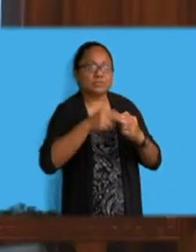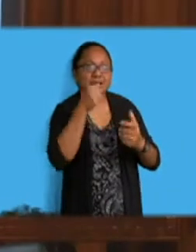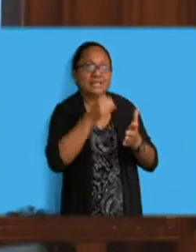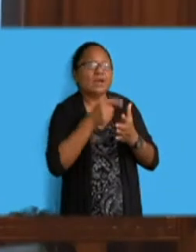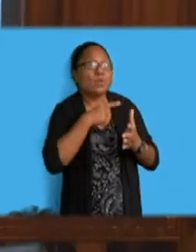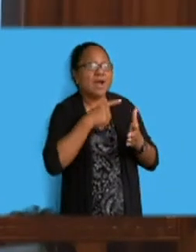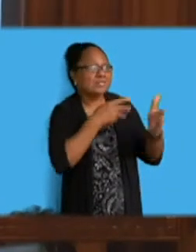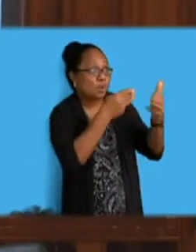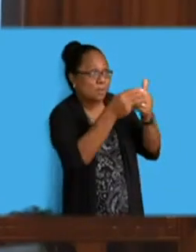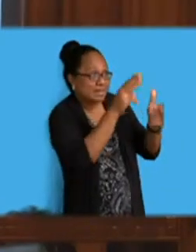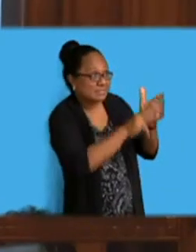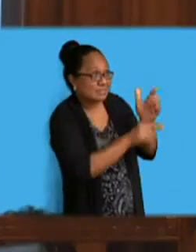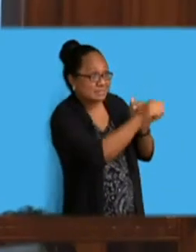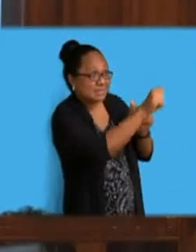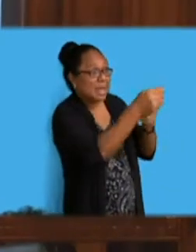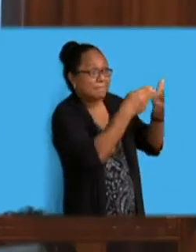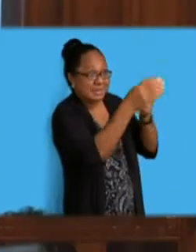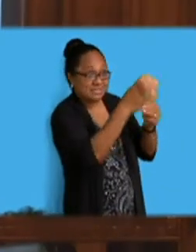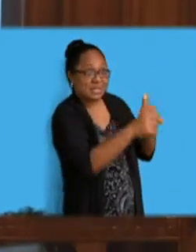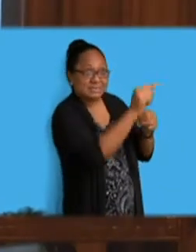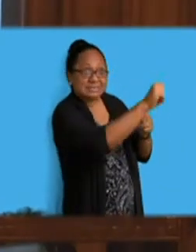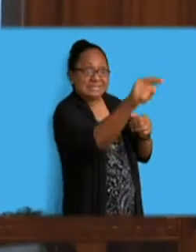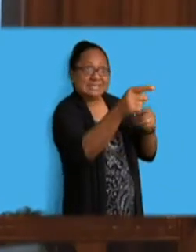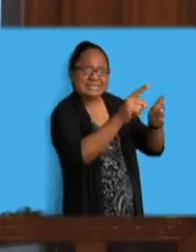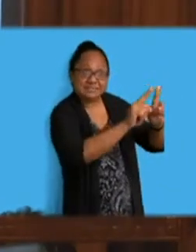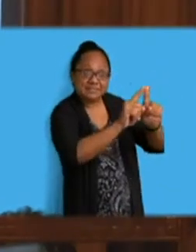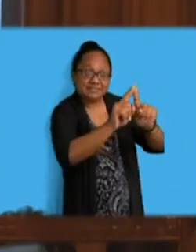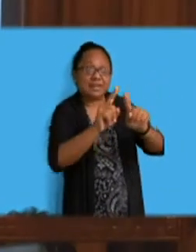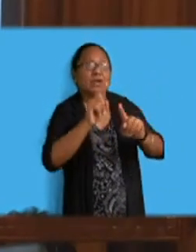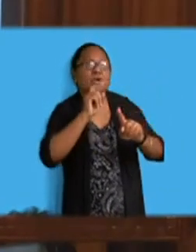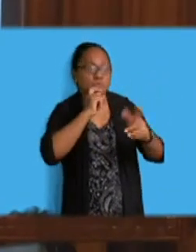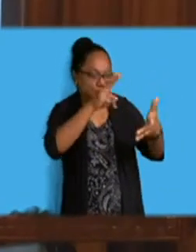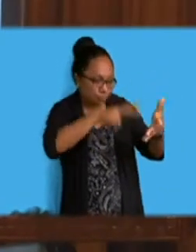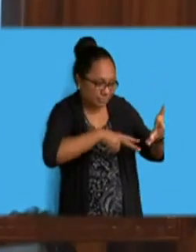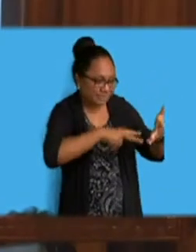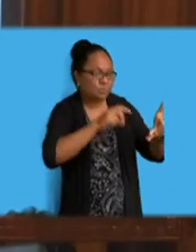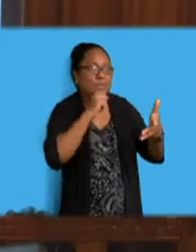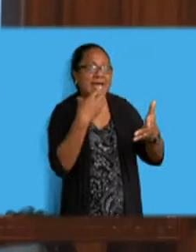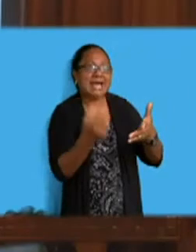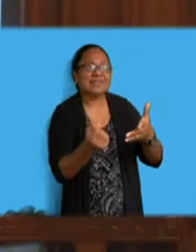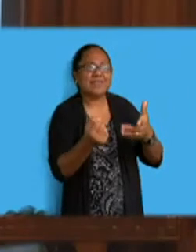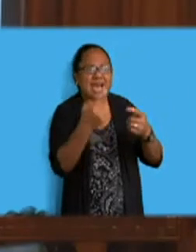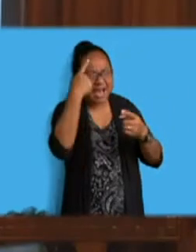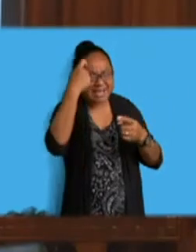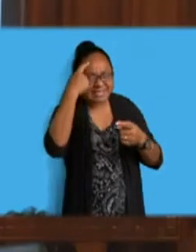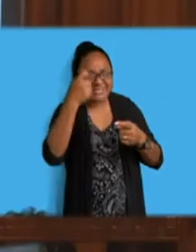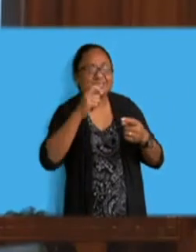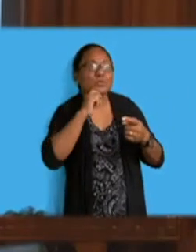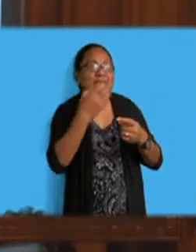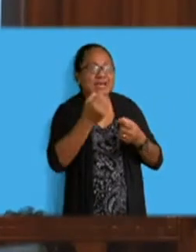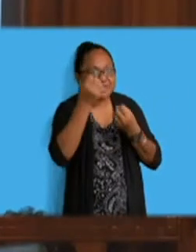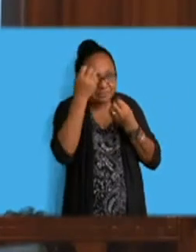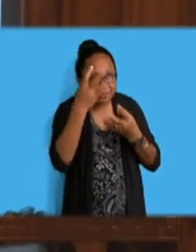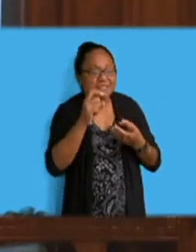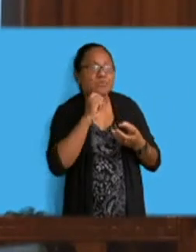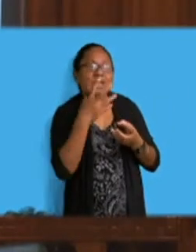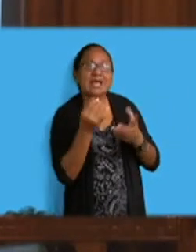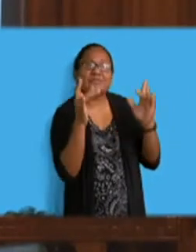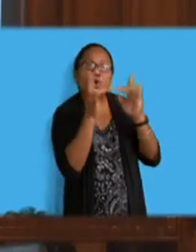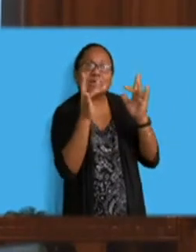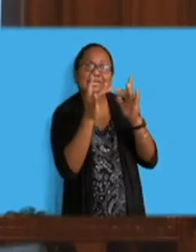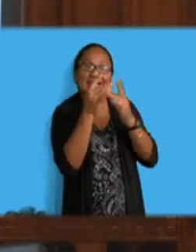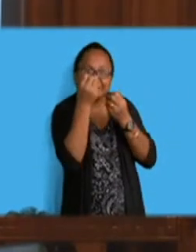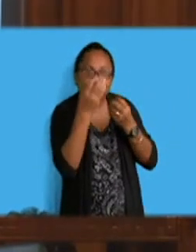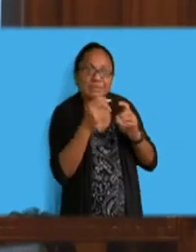happening in different parts of the country, how they can learn, exchange ideas through the newsletter. Contact details of the reps